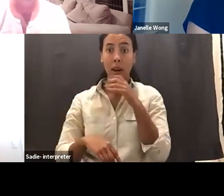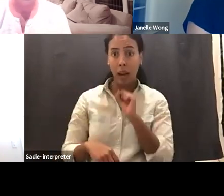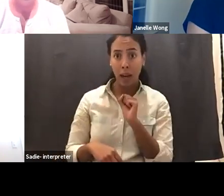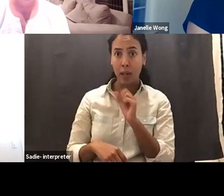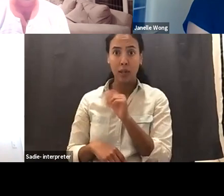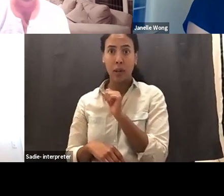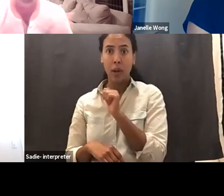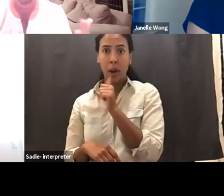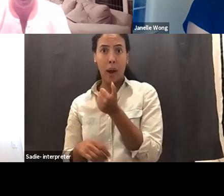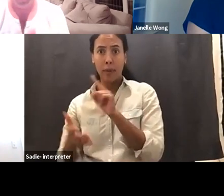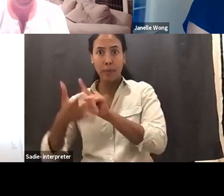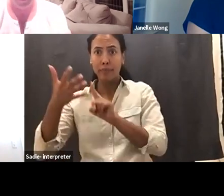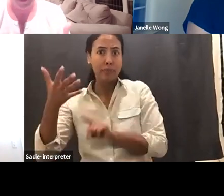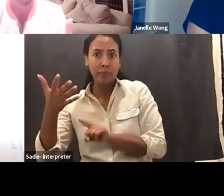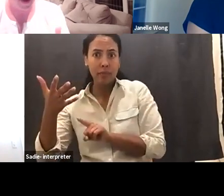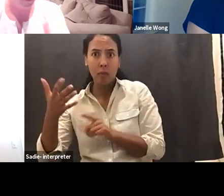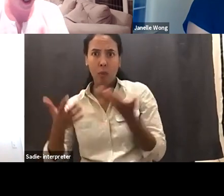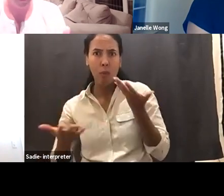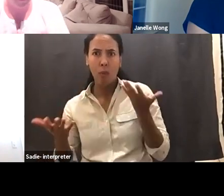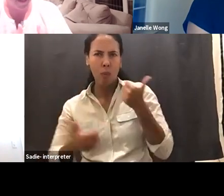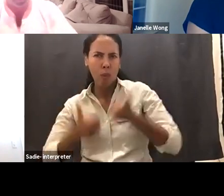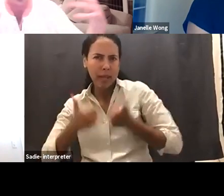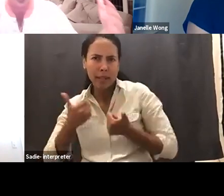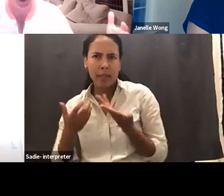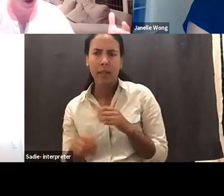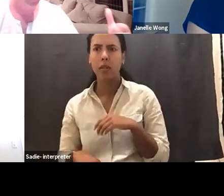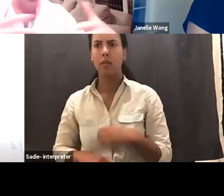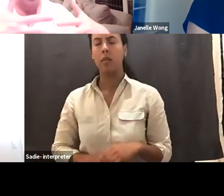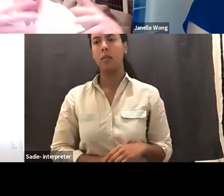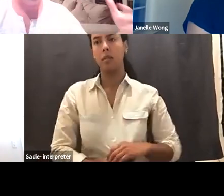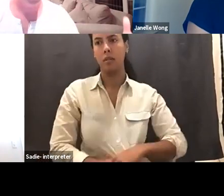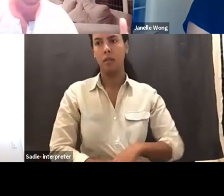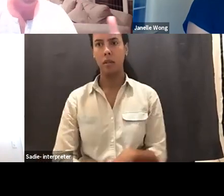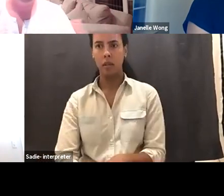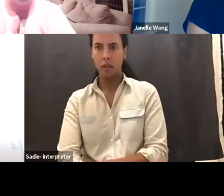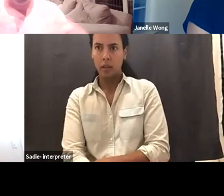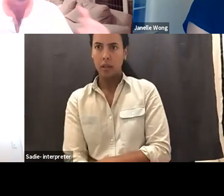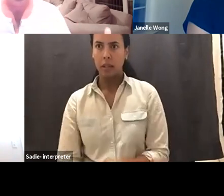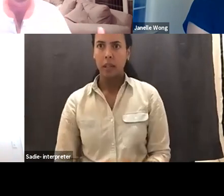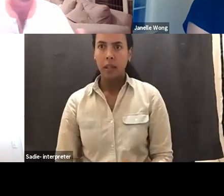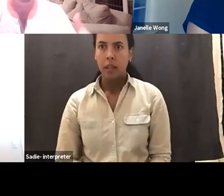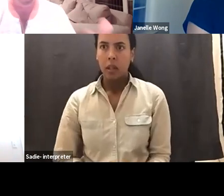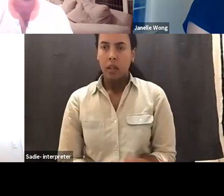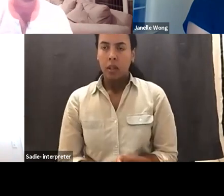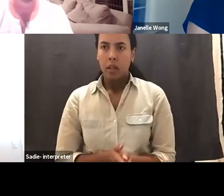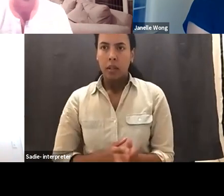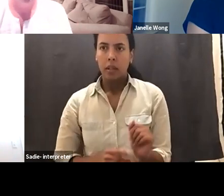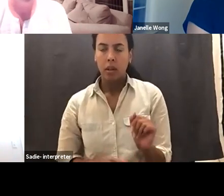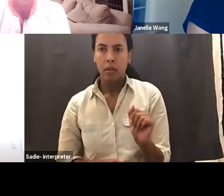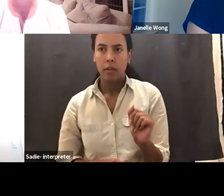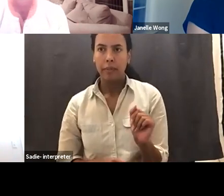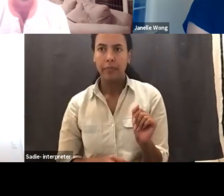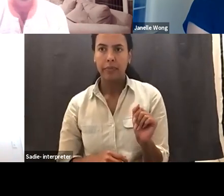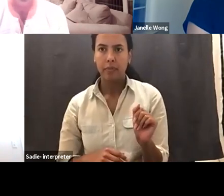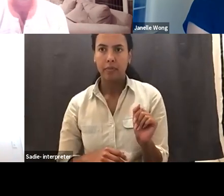factors? It's kind of applying some of the bigger findings in Professor Wang's research